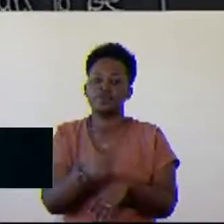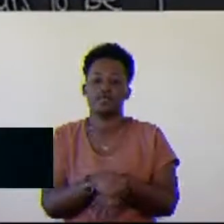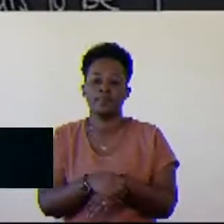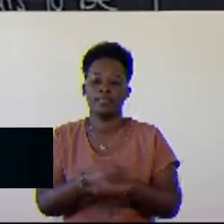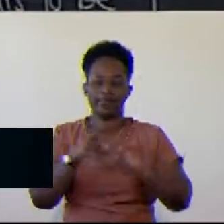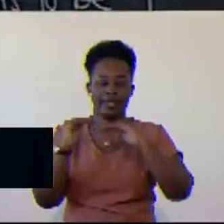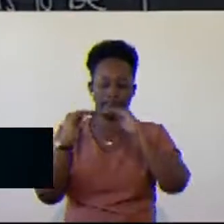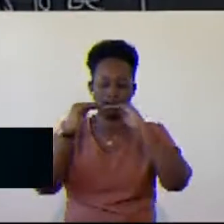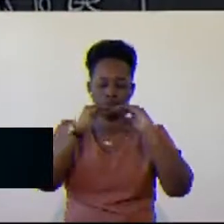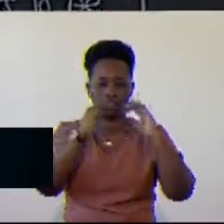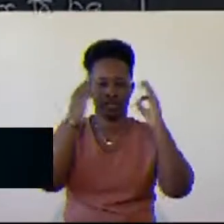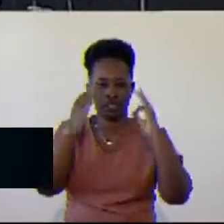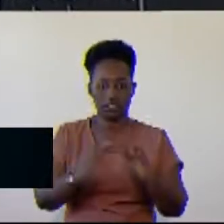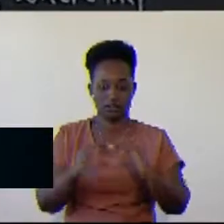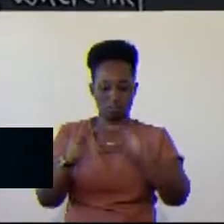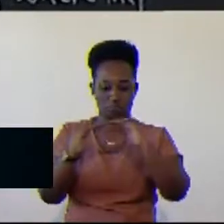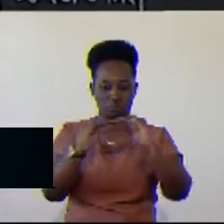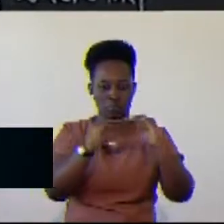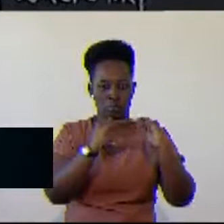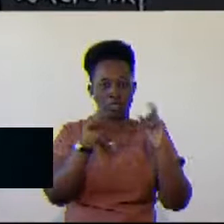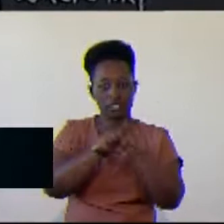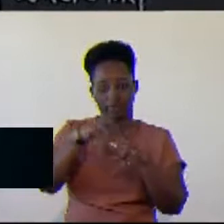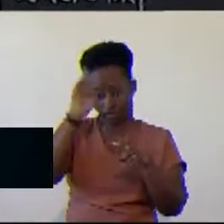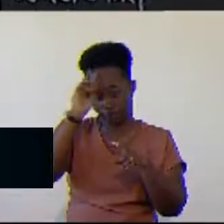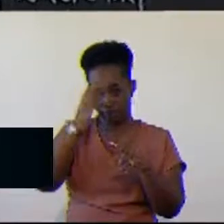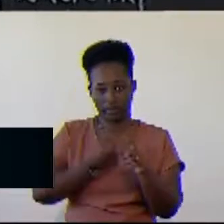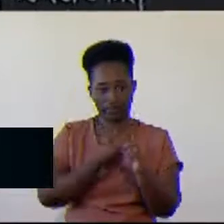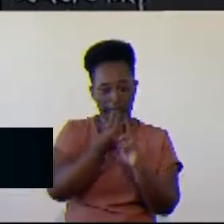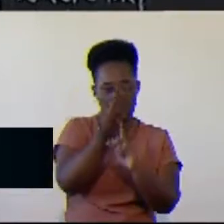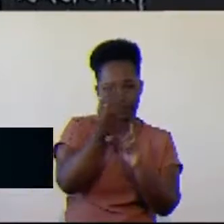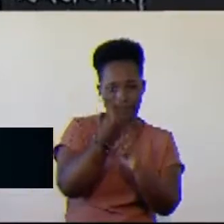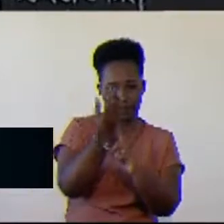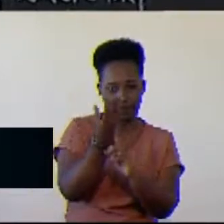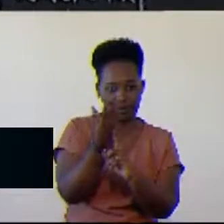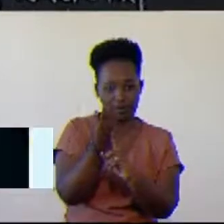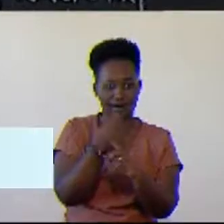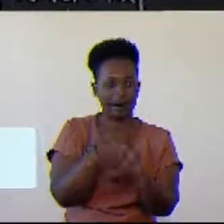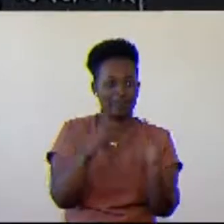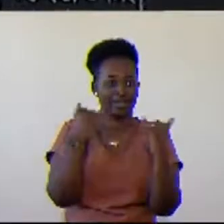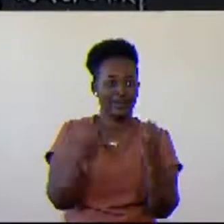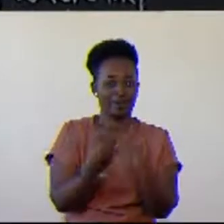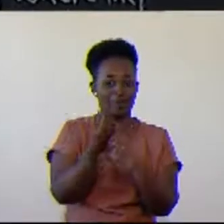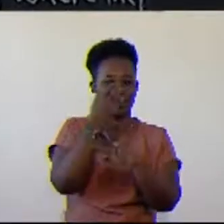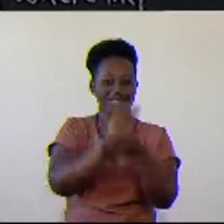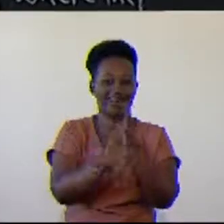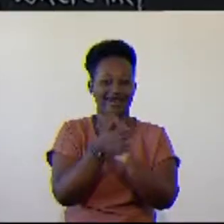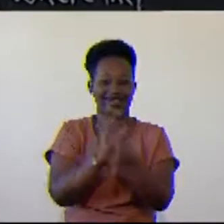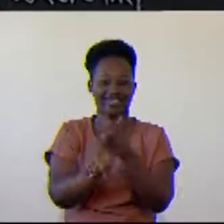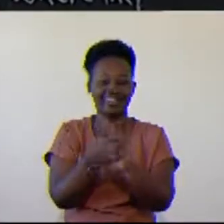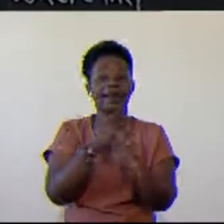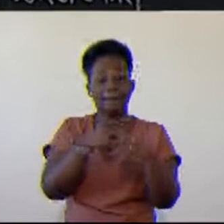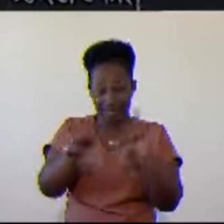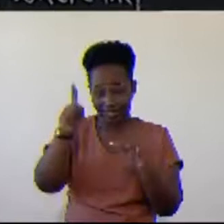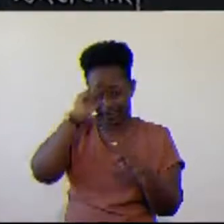a substance is in equilibrium, like you remember we had some candles here. Unfortunately, they have burnt out and they are finished. But you remember